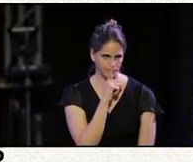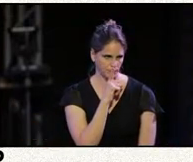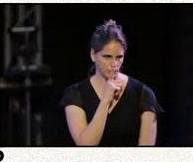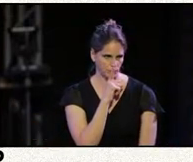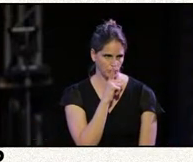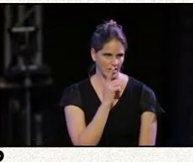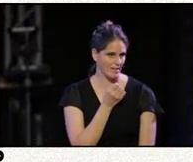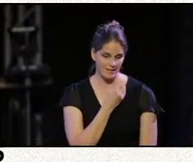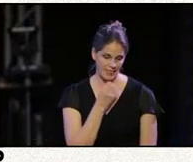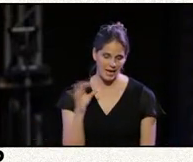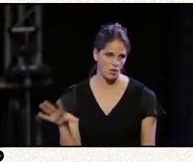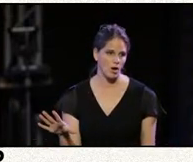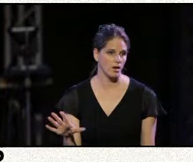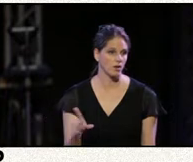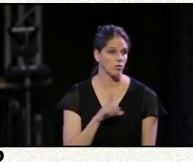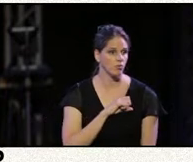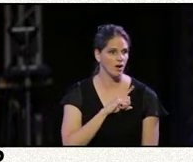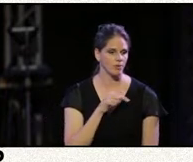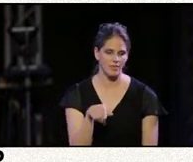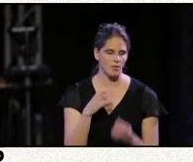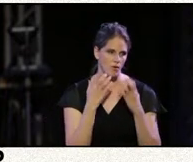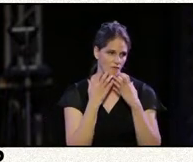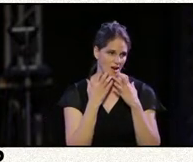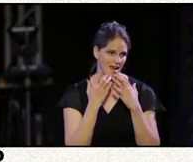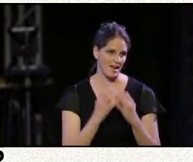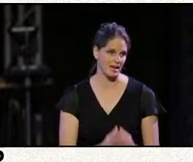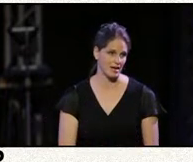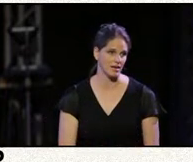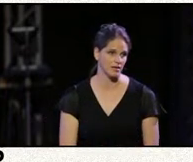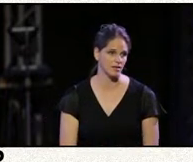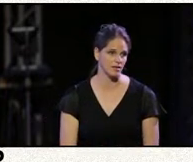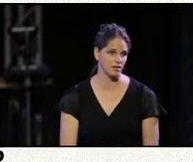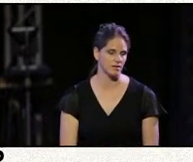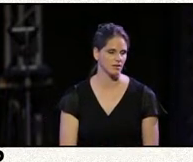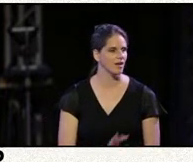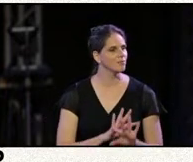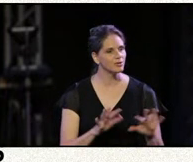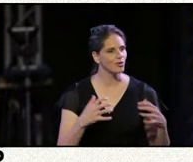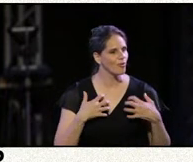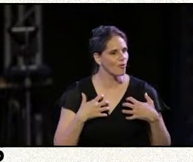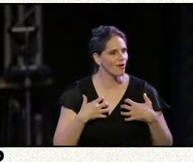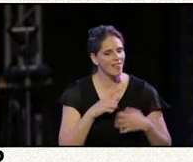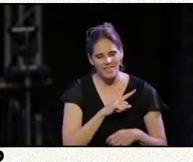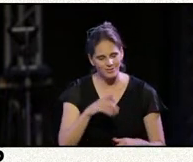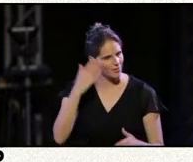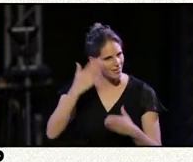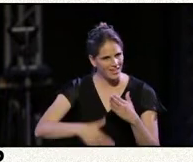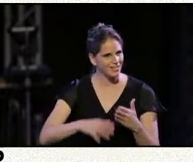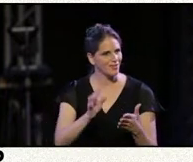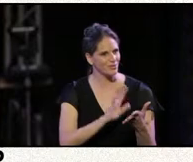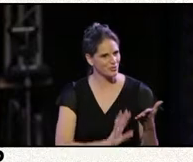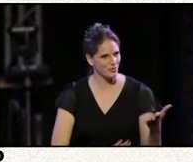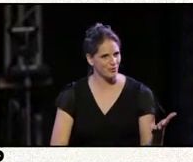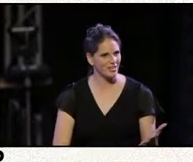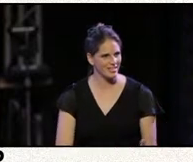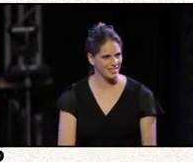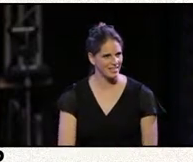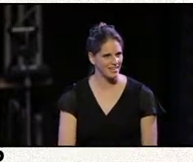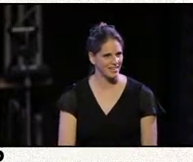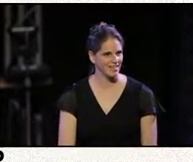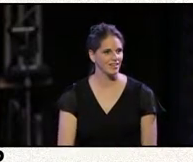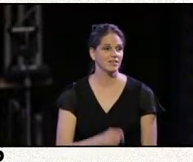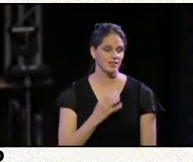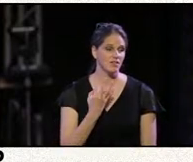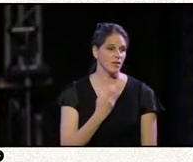were afraid. Guys, don't worry. That's not the end. Okay? If you read the others, they do